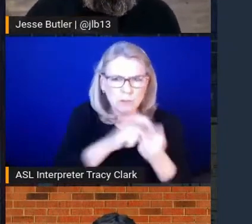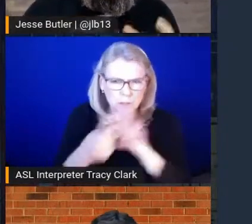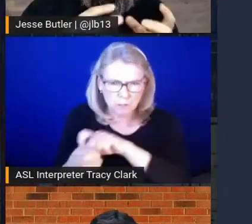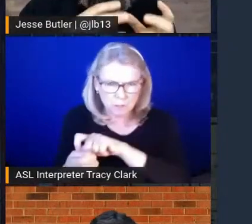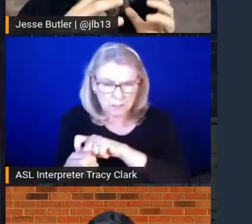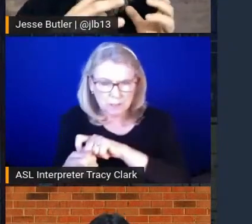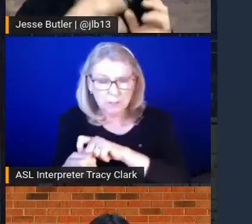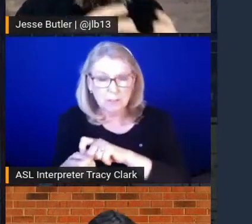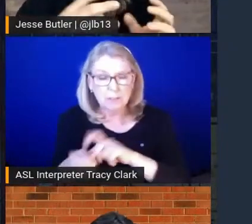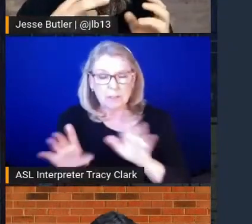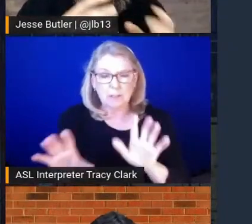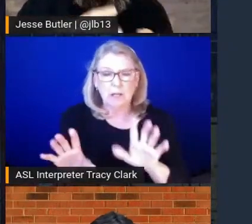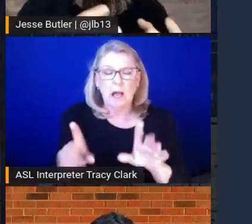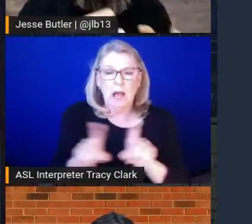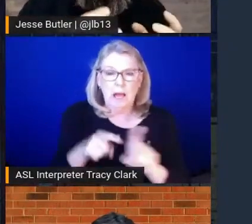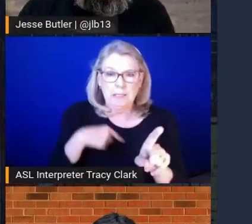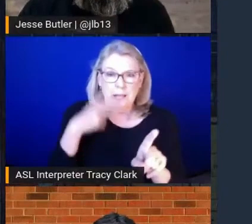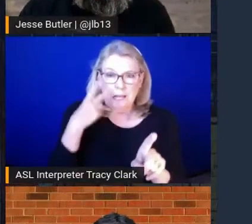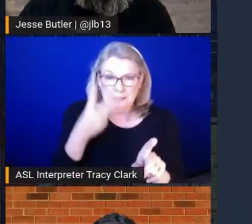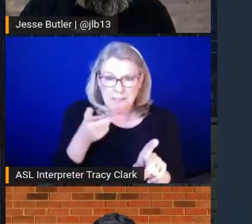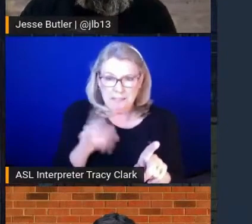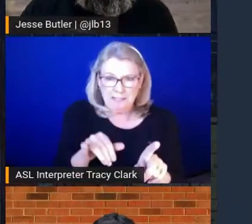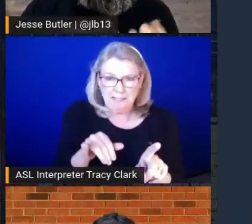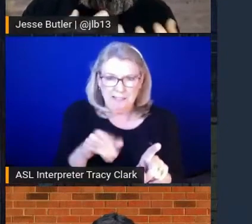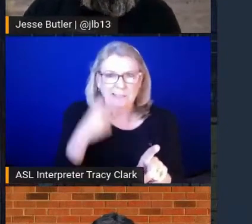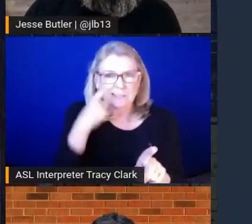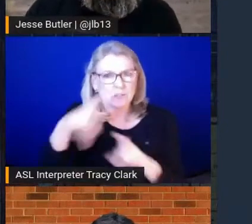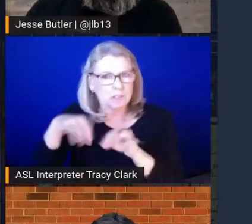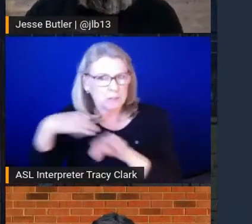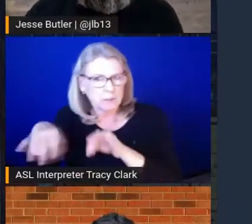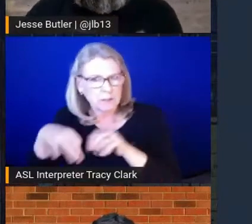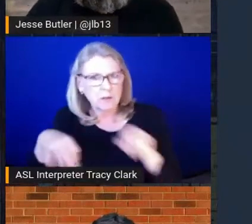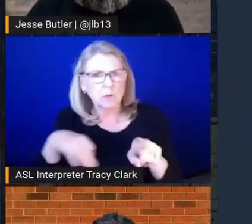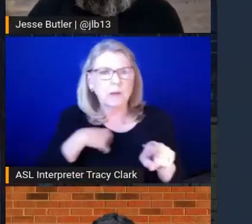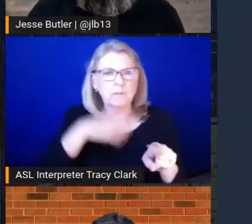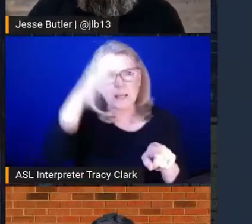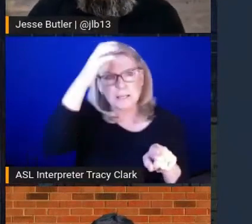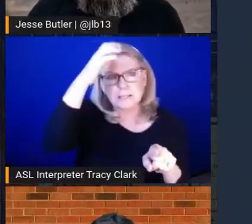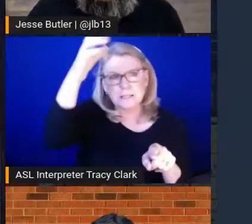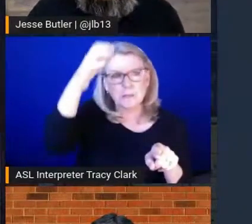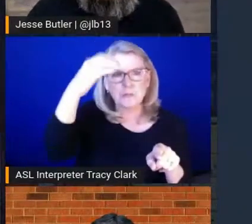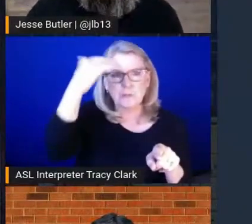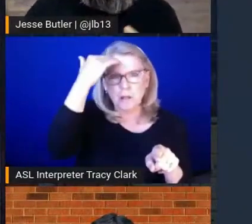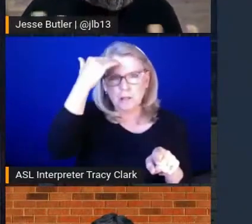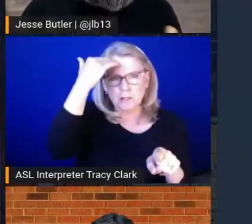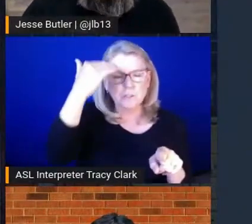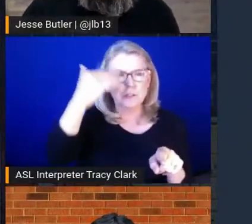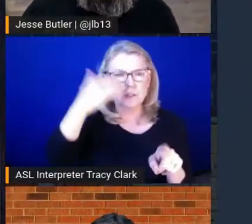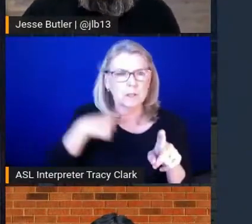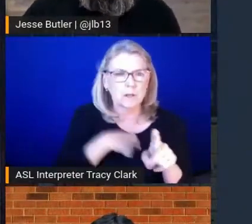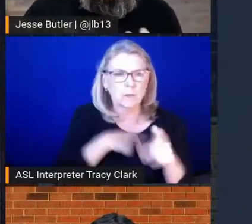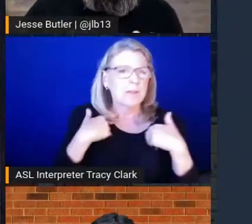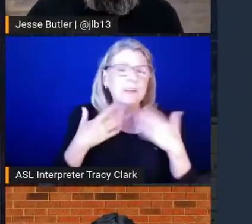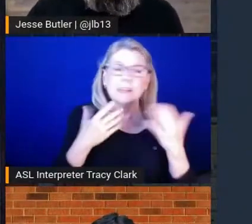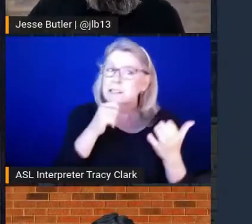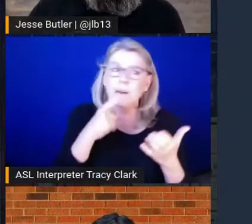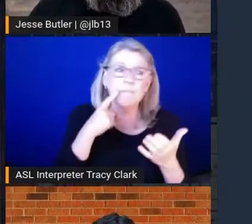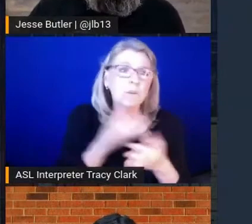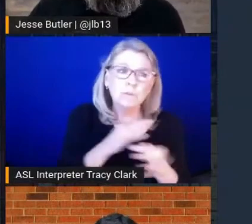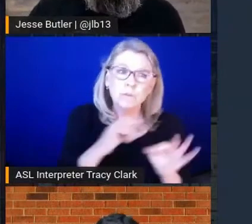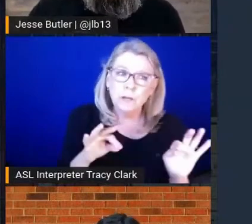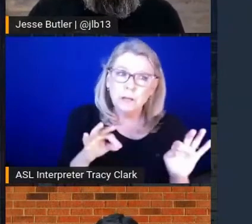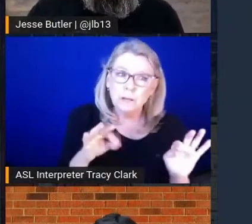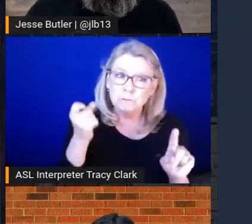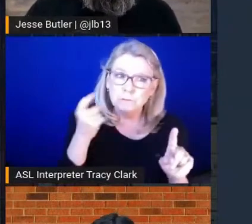we're taking the conceptual knowledge that we have of Kubernetes, which we don't get for free, right? There's no magic here. You have to still understand